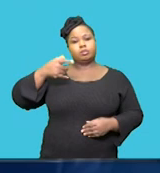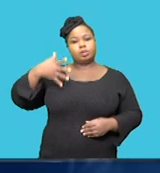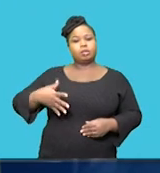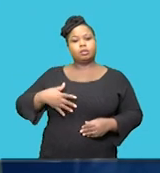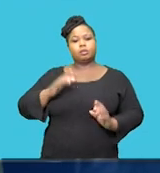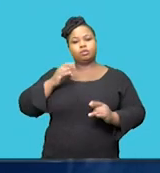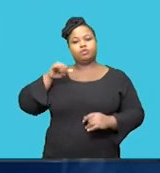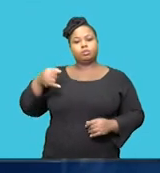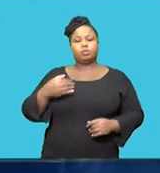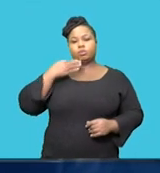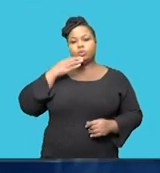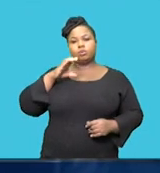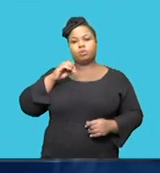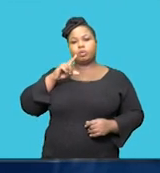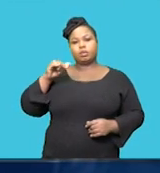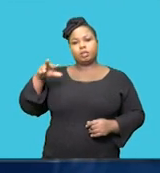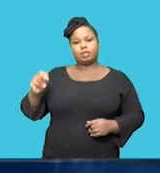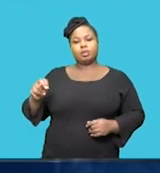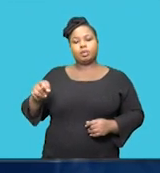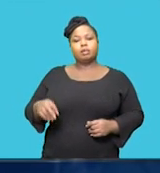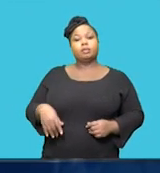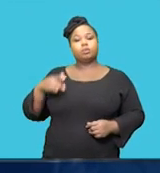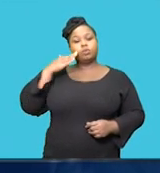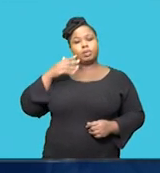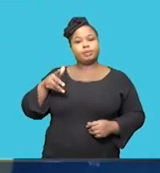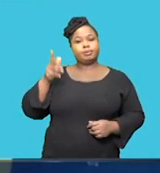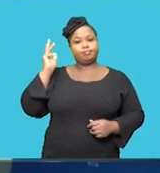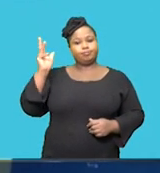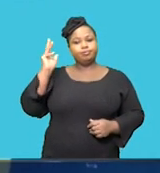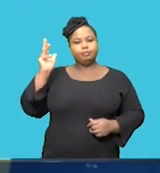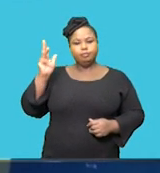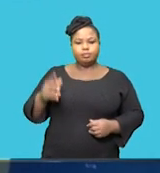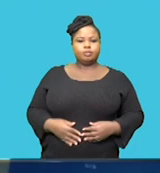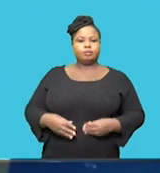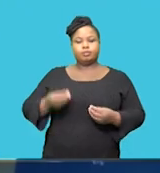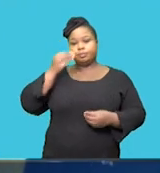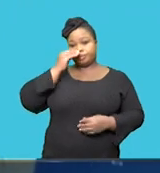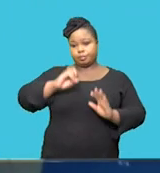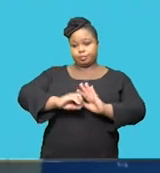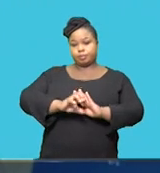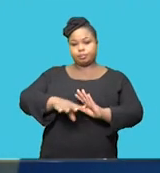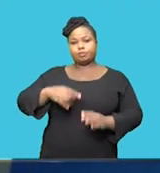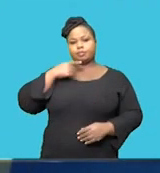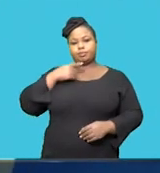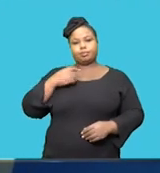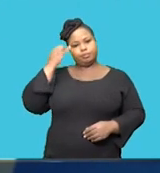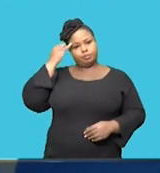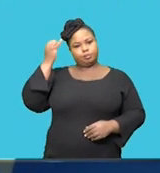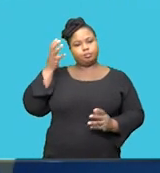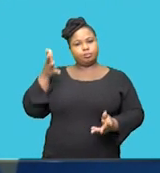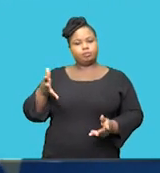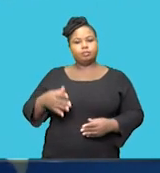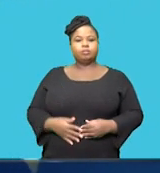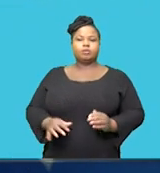wesixeko saseGoli uColin Makhubele ngethuba esenza intetho yakhe nabendaba uthe elinyathelo